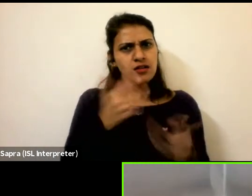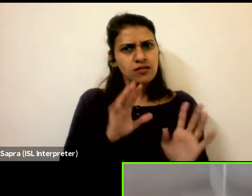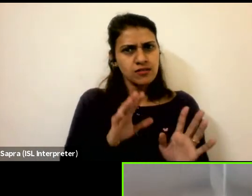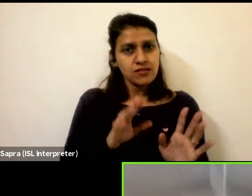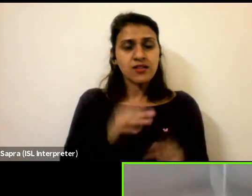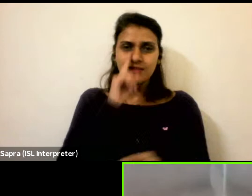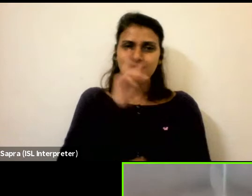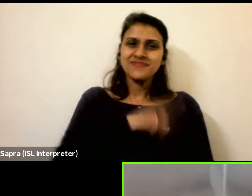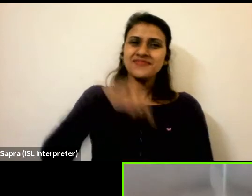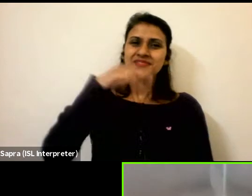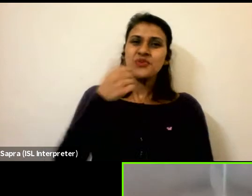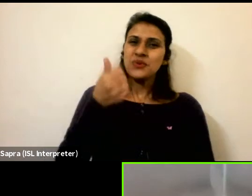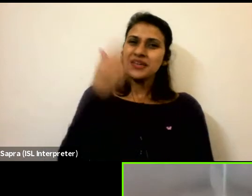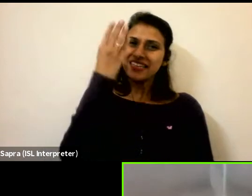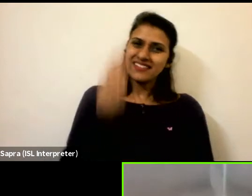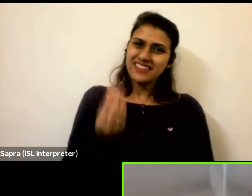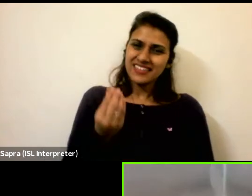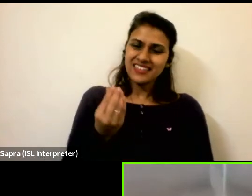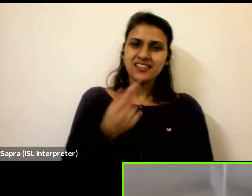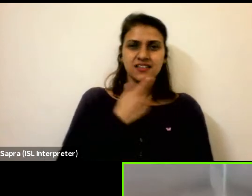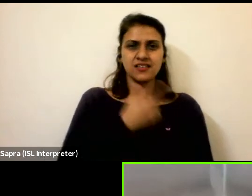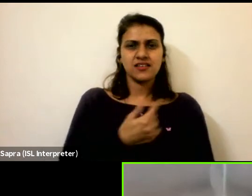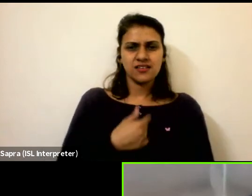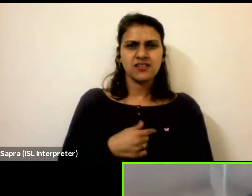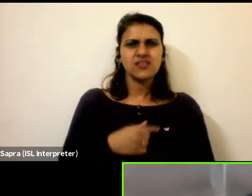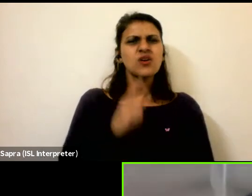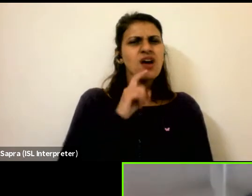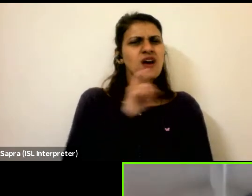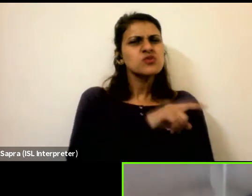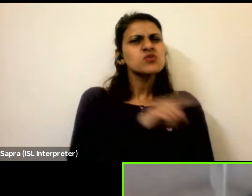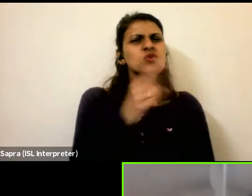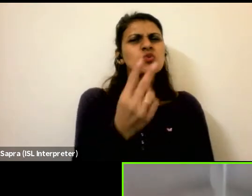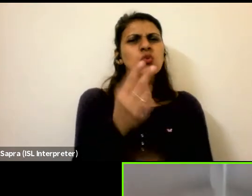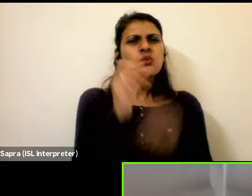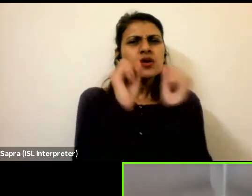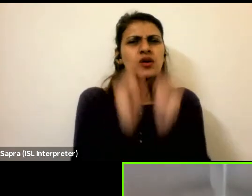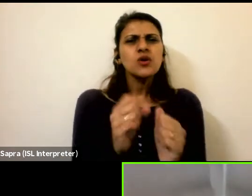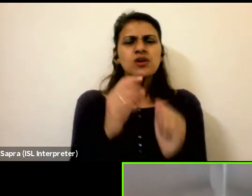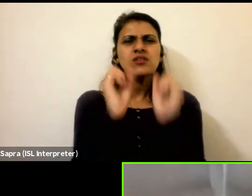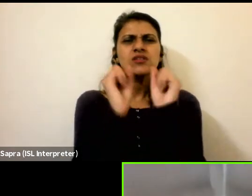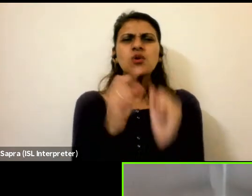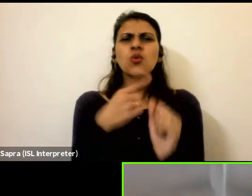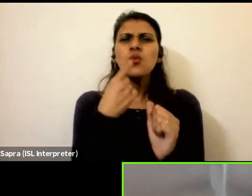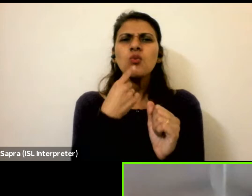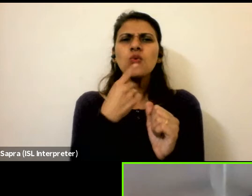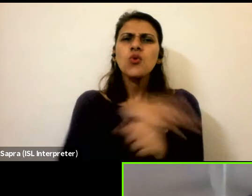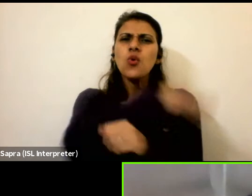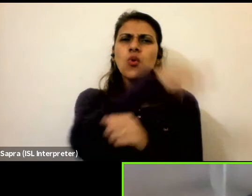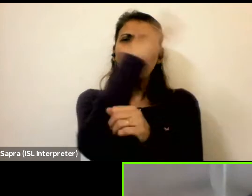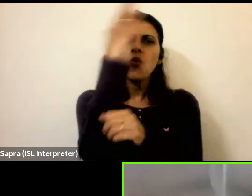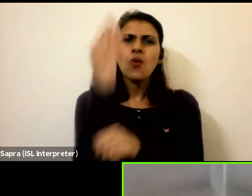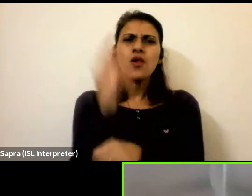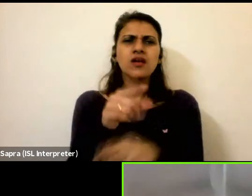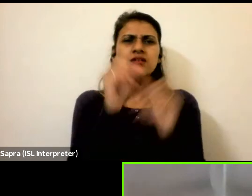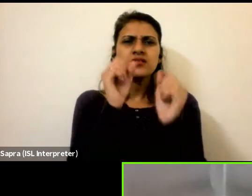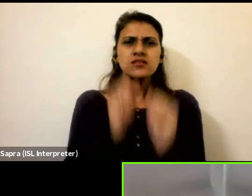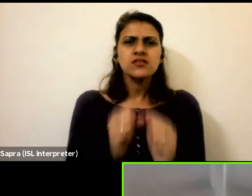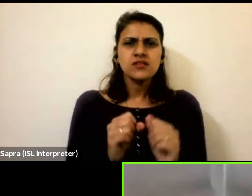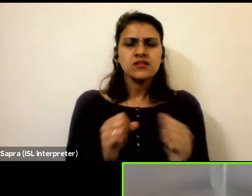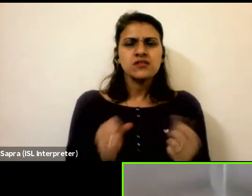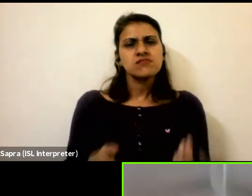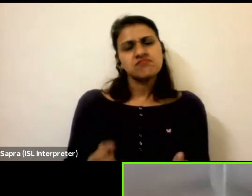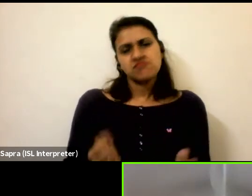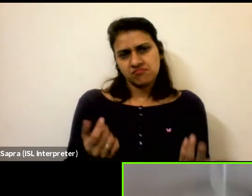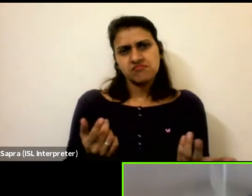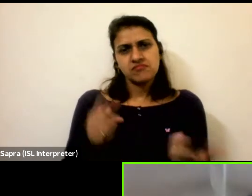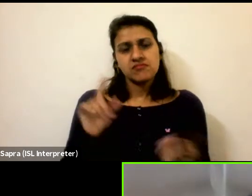wish me good evening. And I asked her, who were those people that were sitting in front of you for the whole day? And she said, well, this